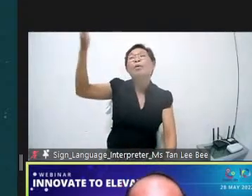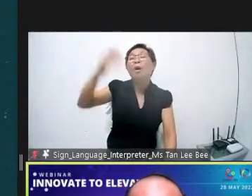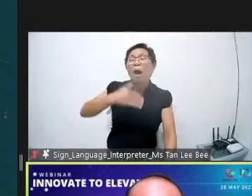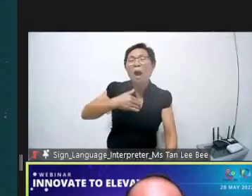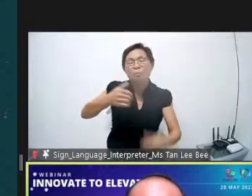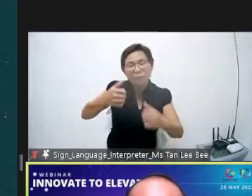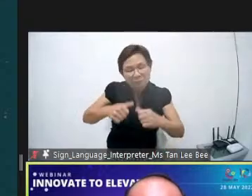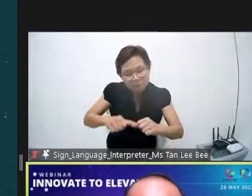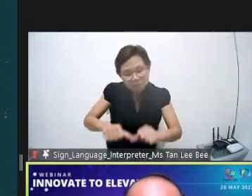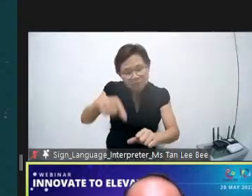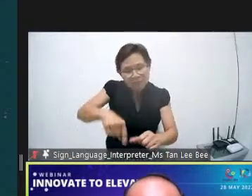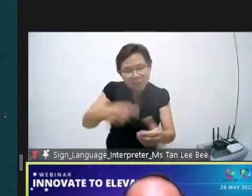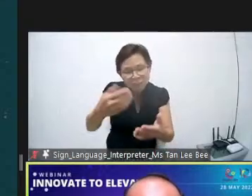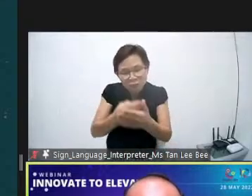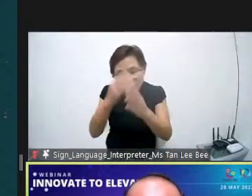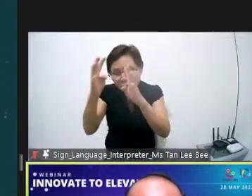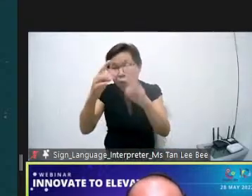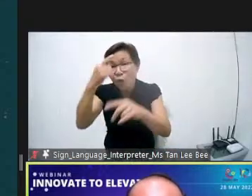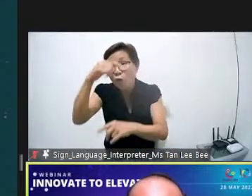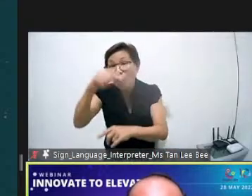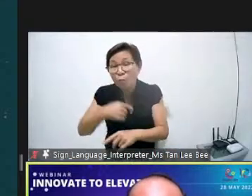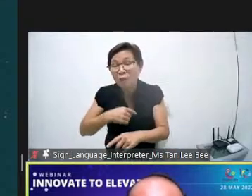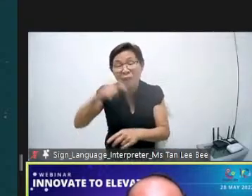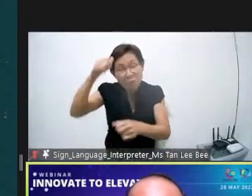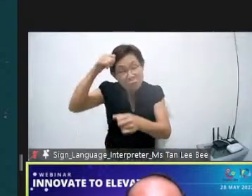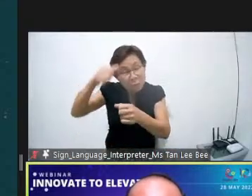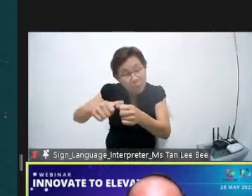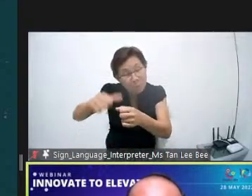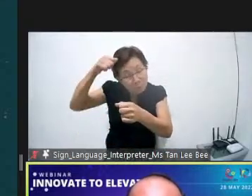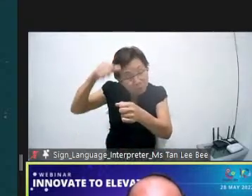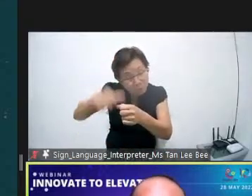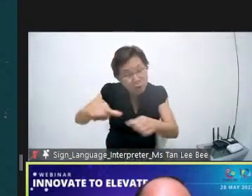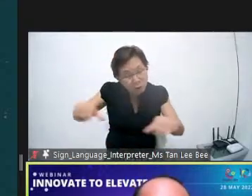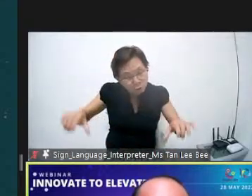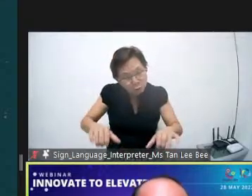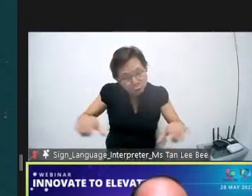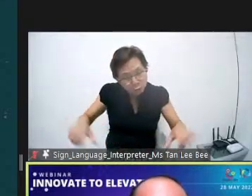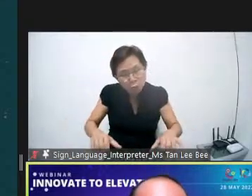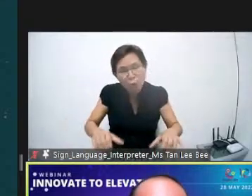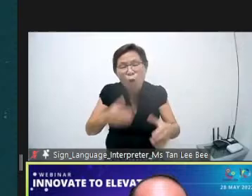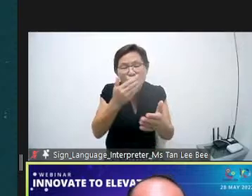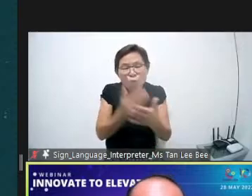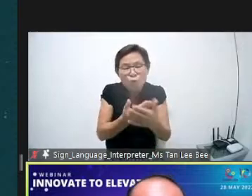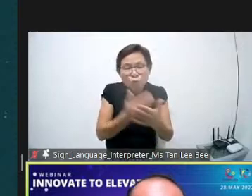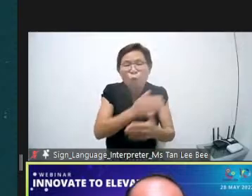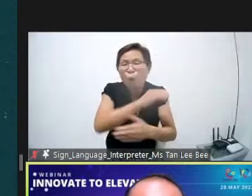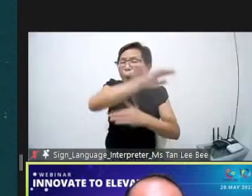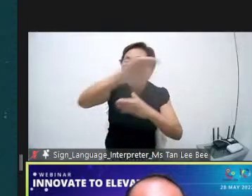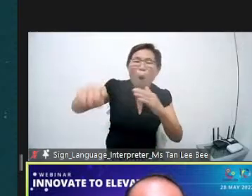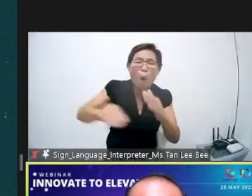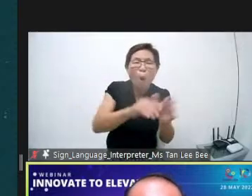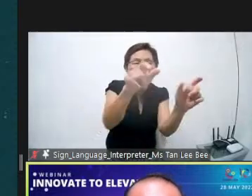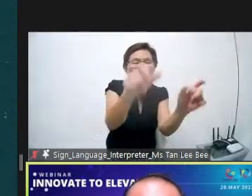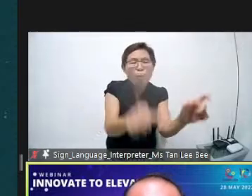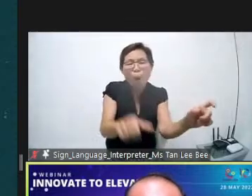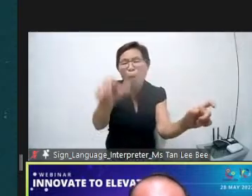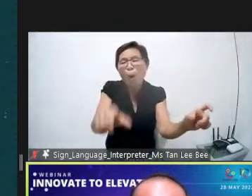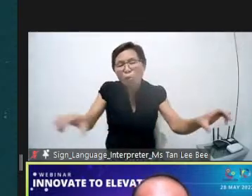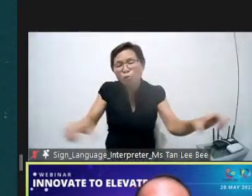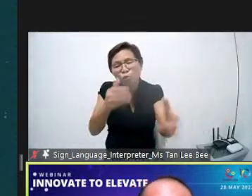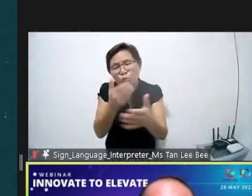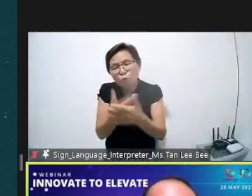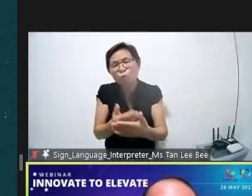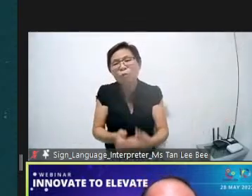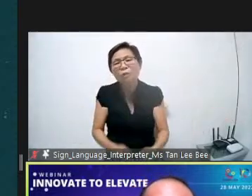or not, for me to not forget to do a good to all humankind. In fact, all this goodness are belong